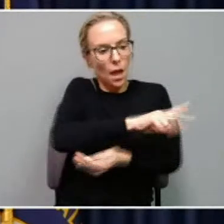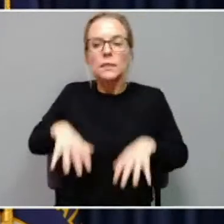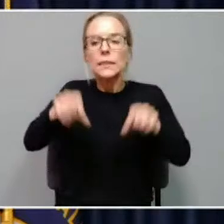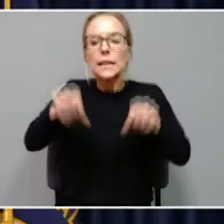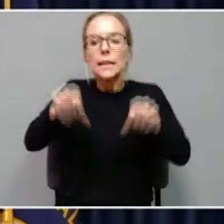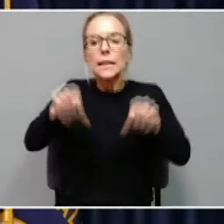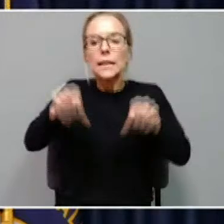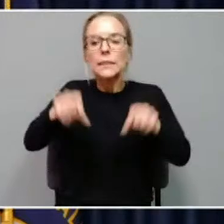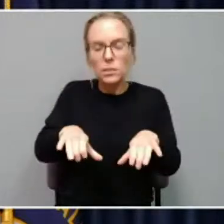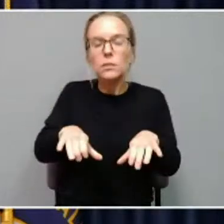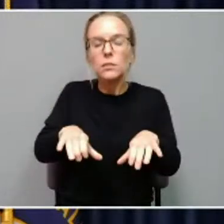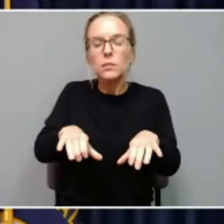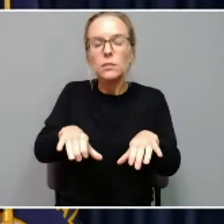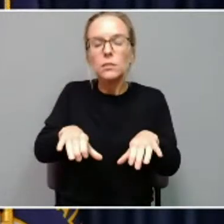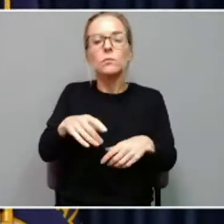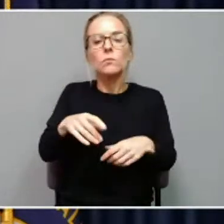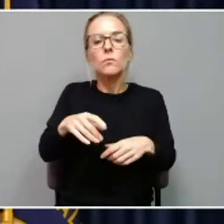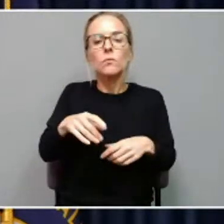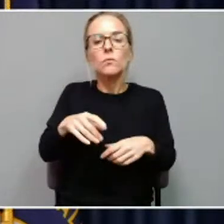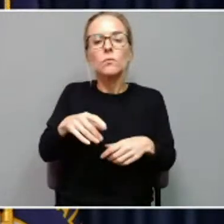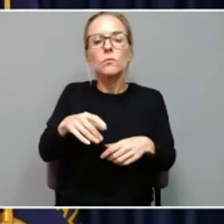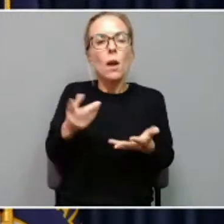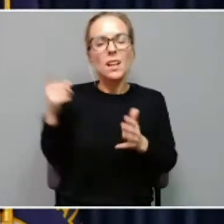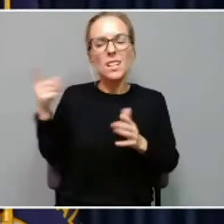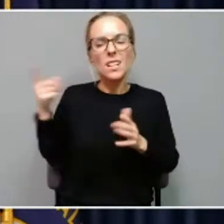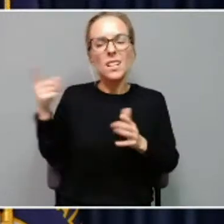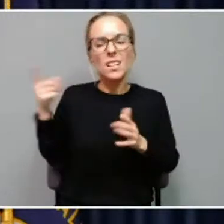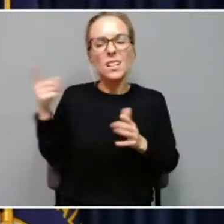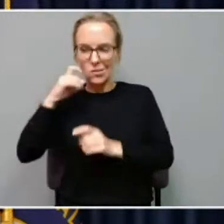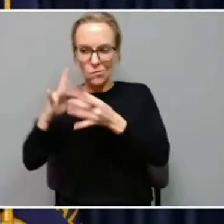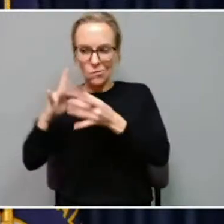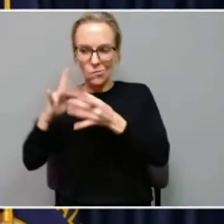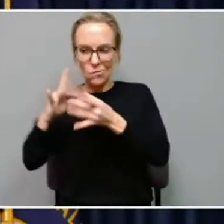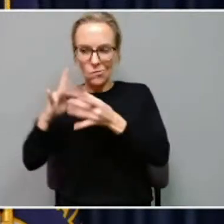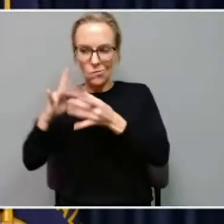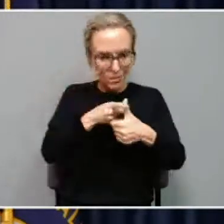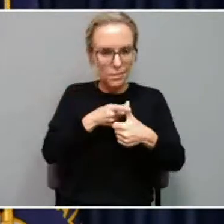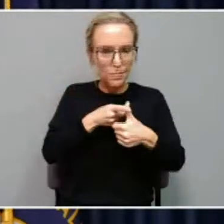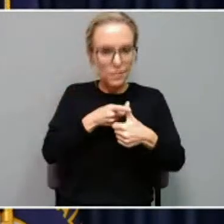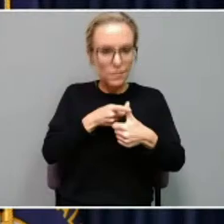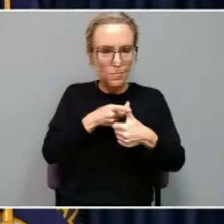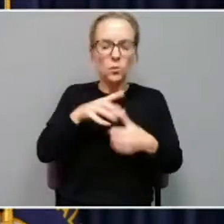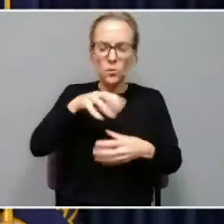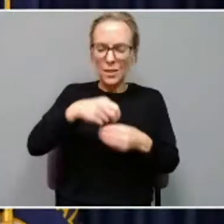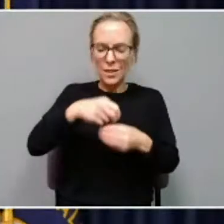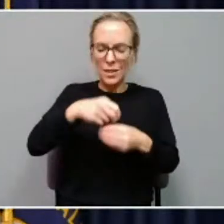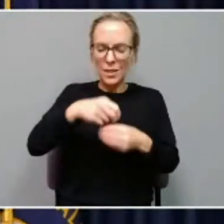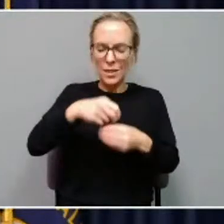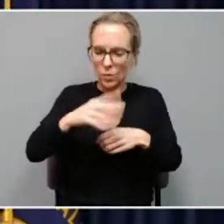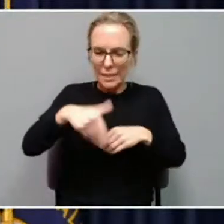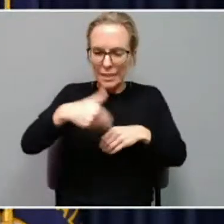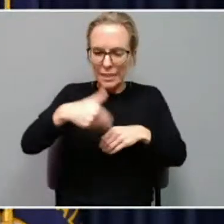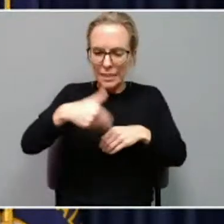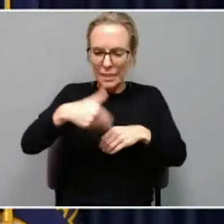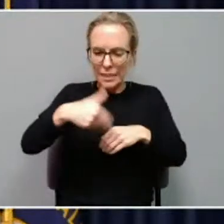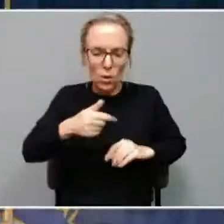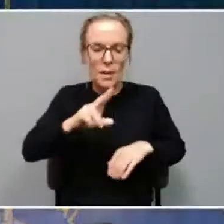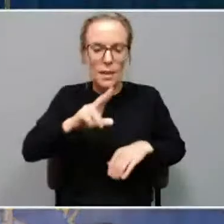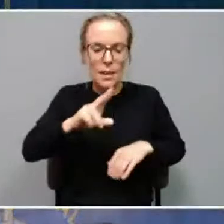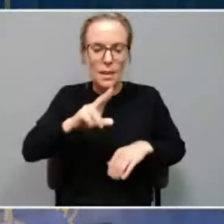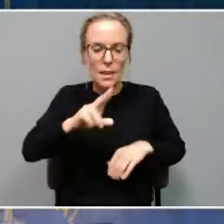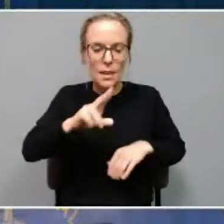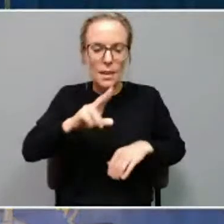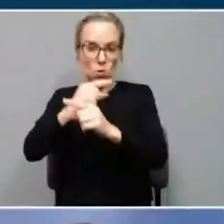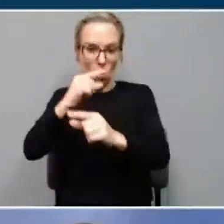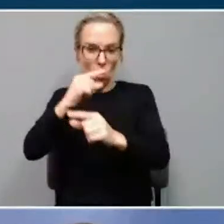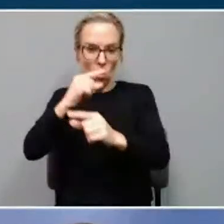one of which Sherry mentioned first. I think it's in 2 days or a day that the National Guard will be at